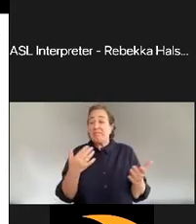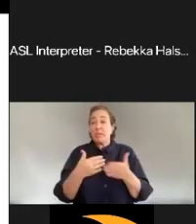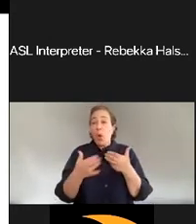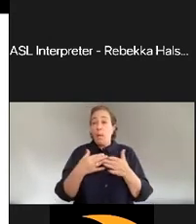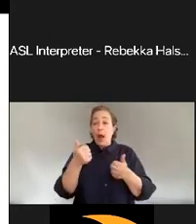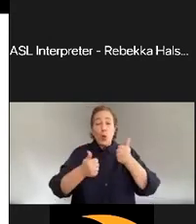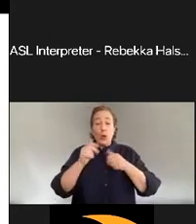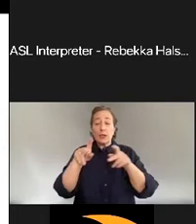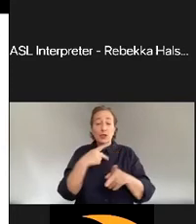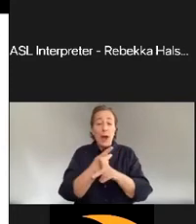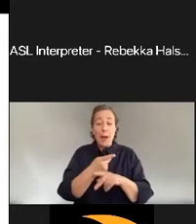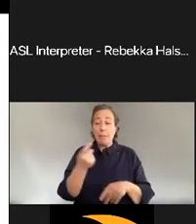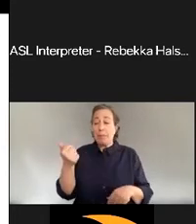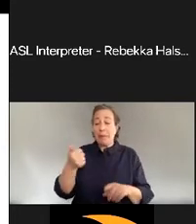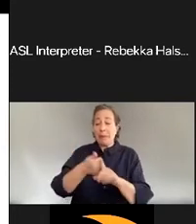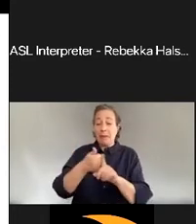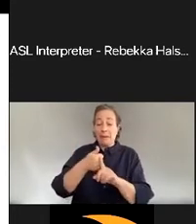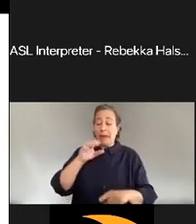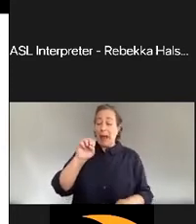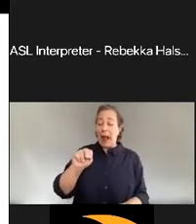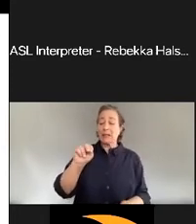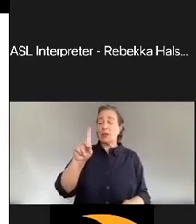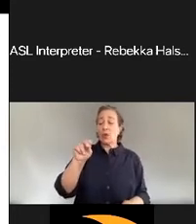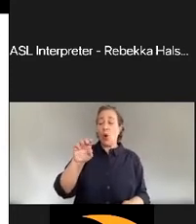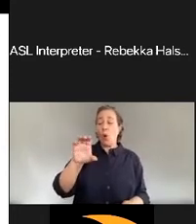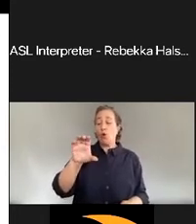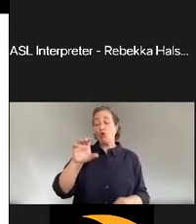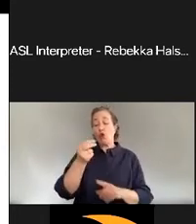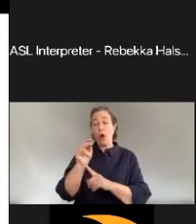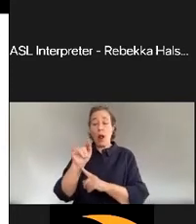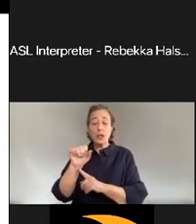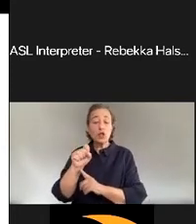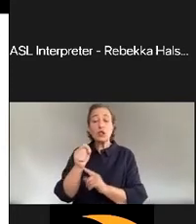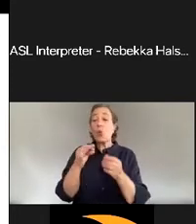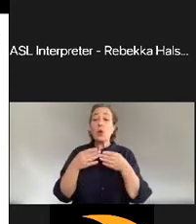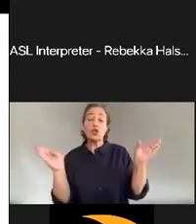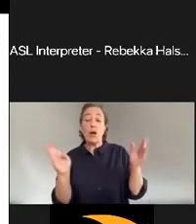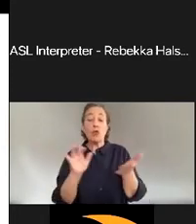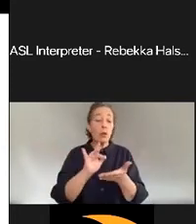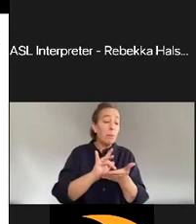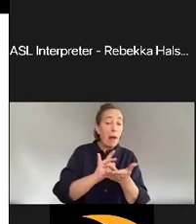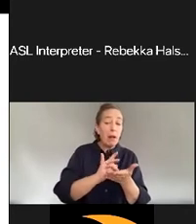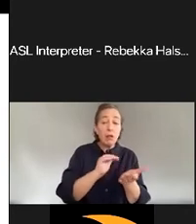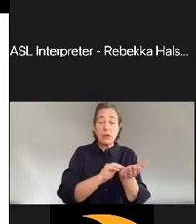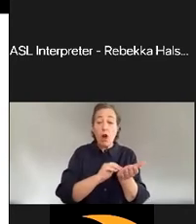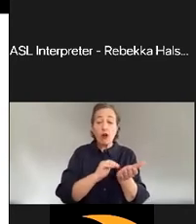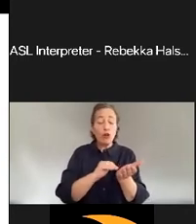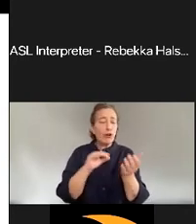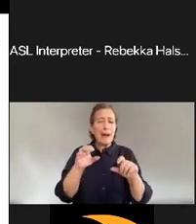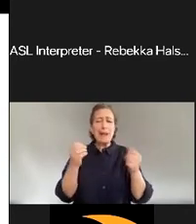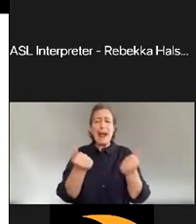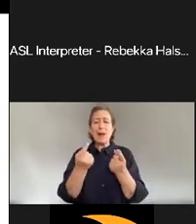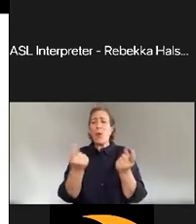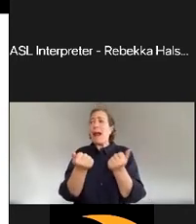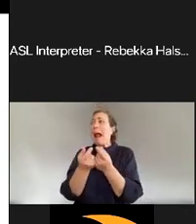get a 504 plan in place, or whether or not it's a general medical doctor who reviews records that allows us to get appropriate mental